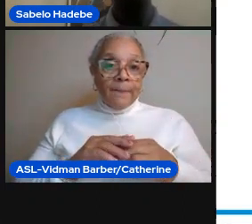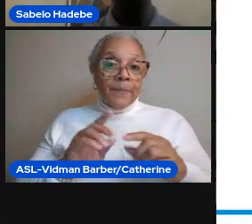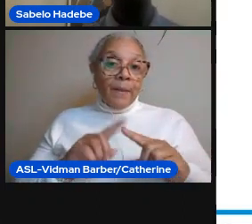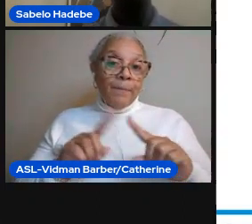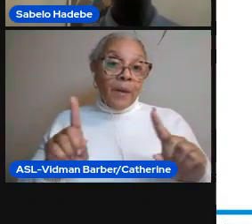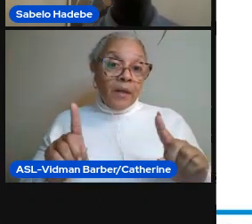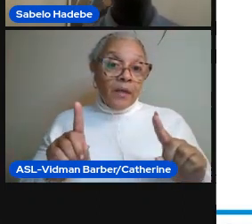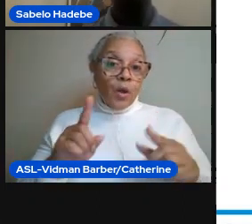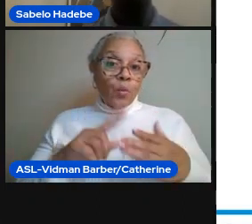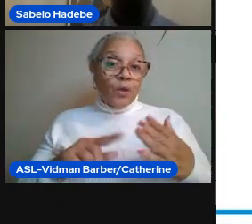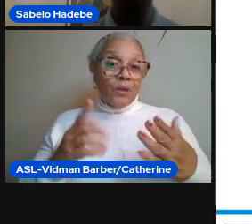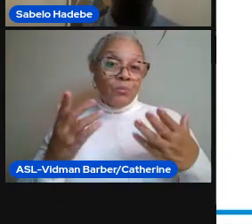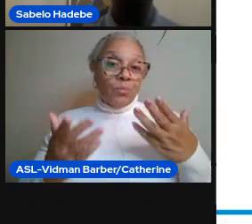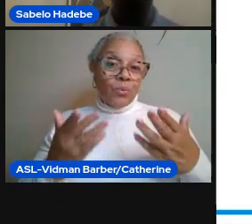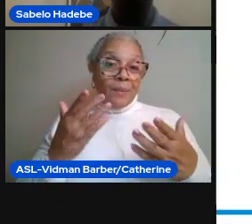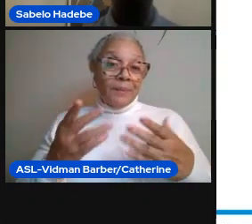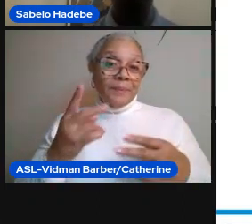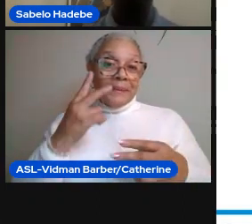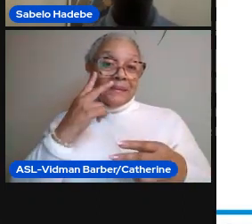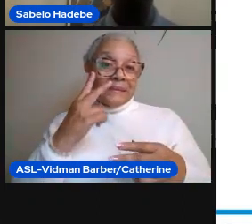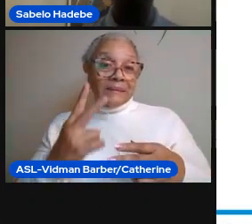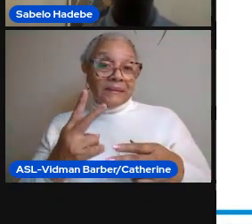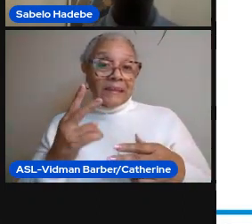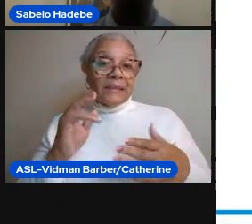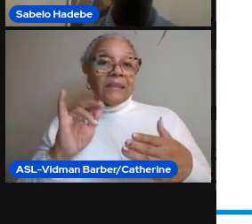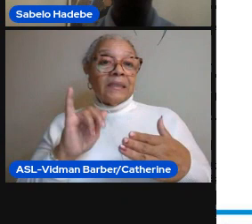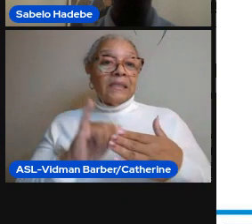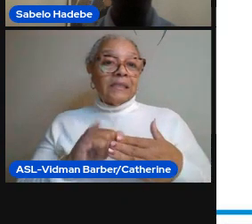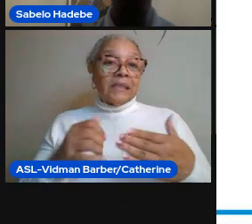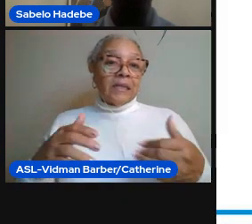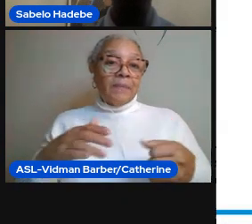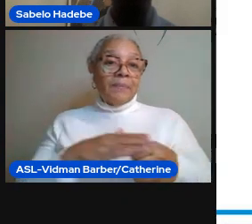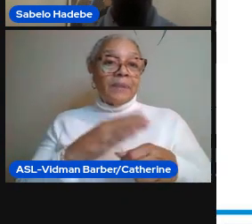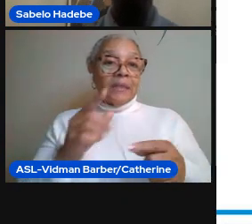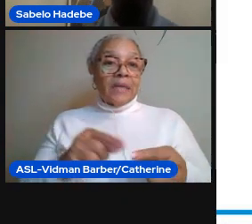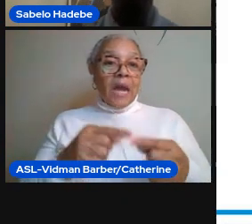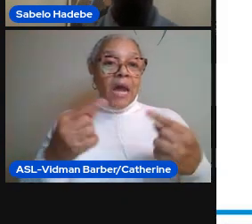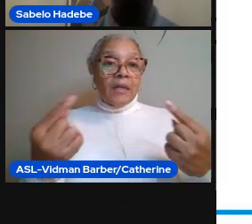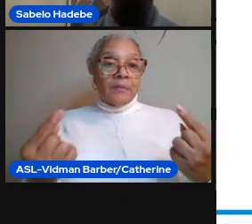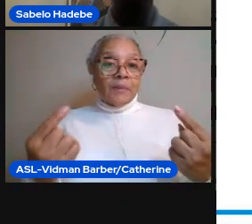probably seeing in atopic dermatitis is a complete opposite, where we think that